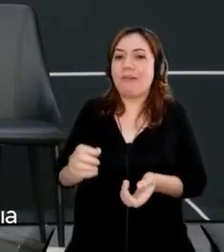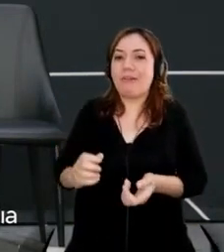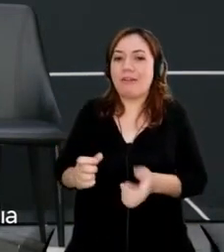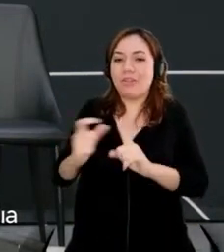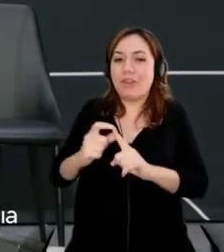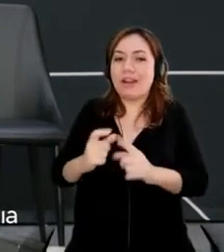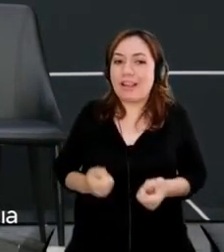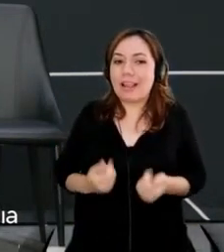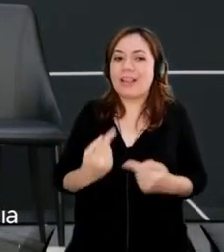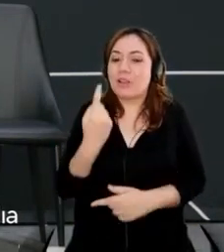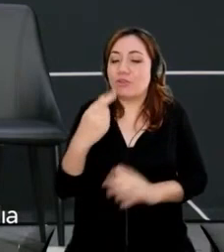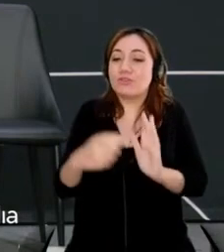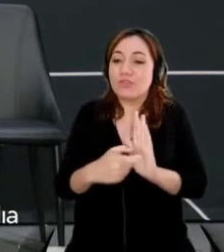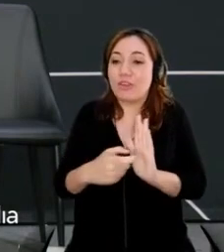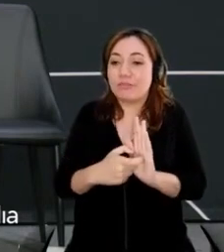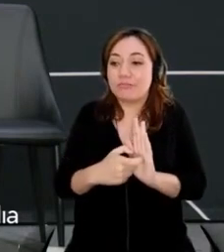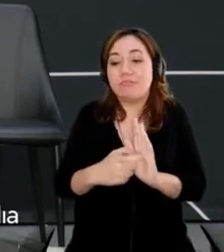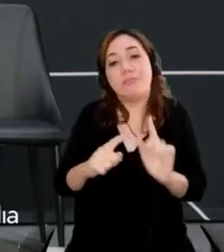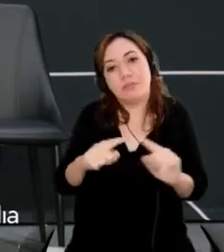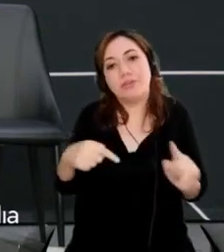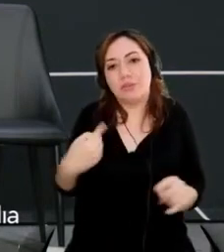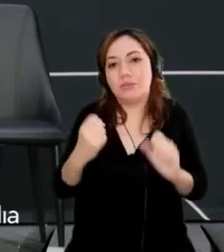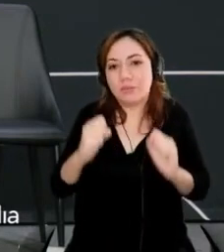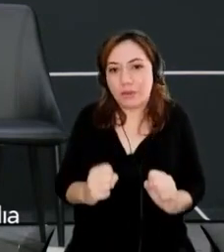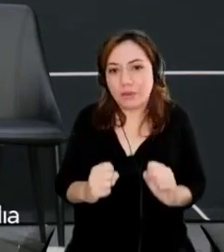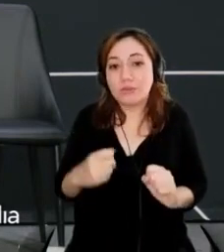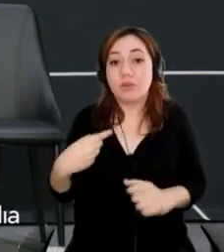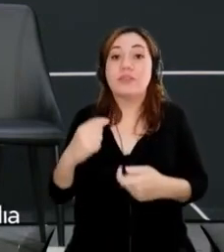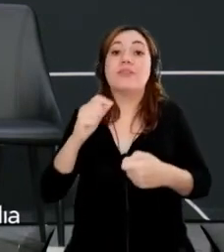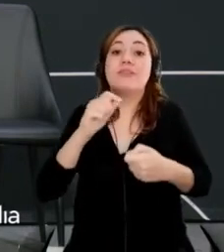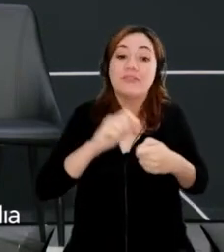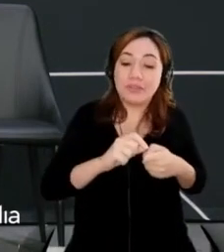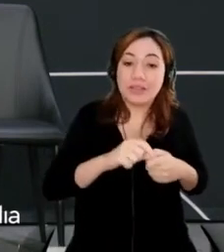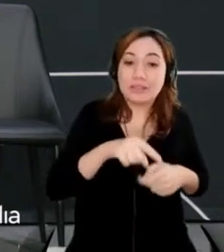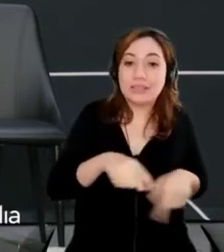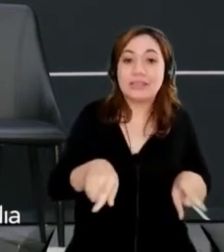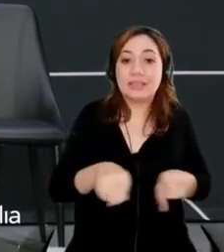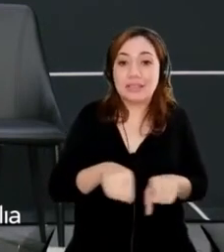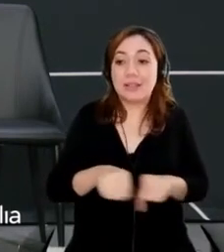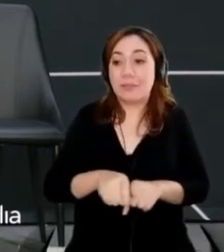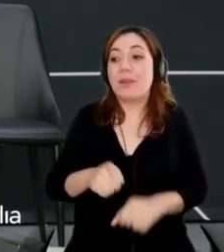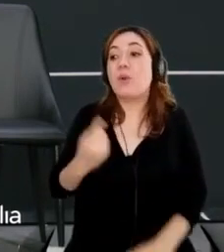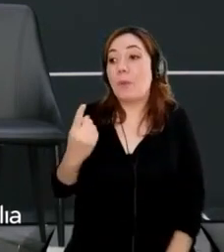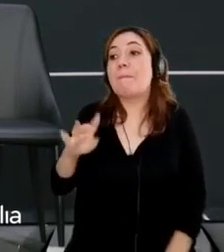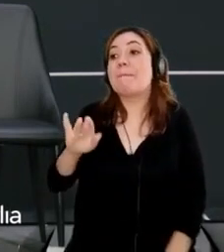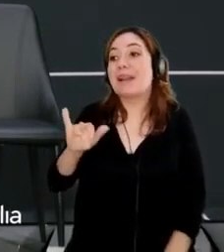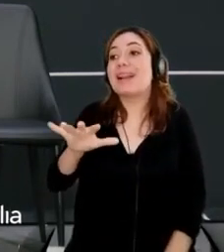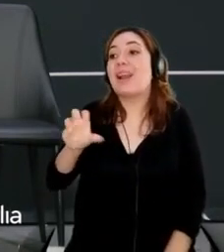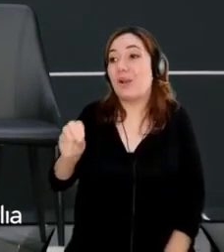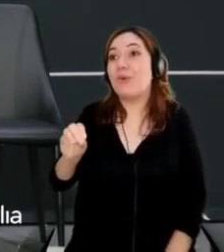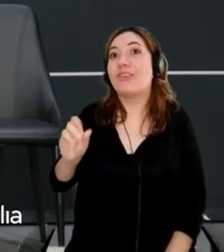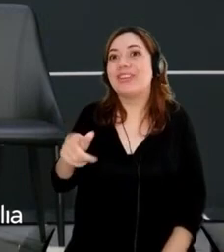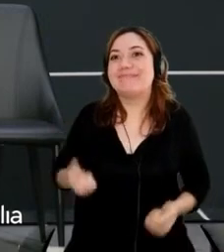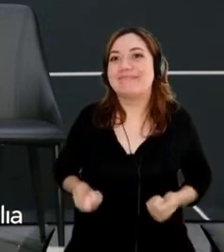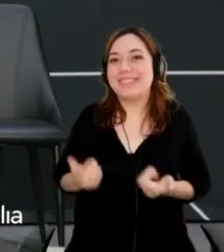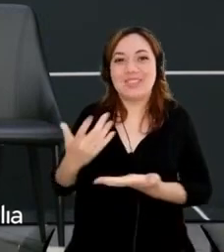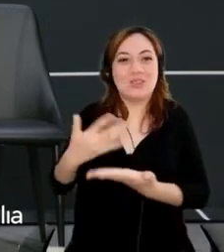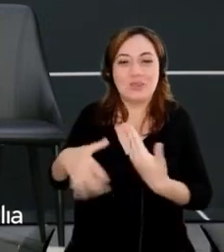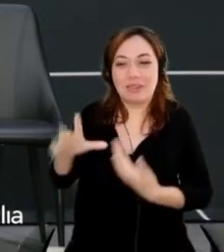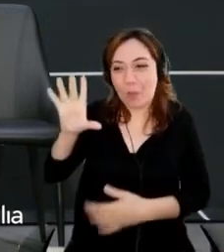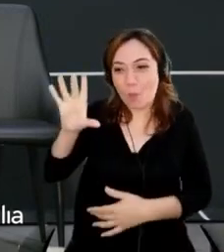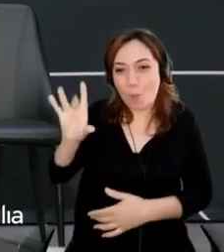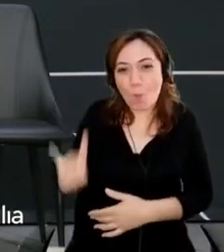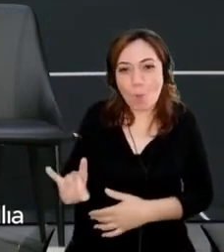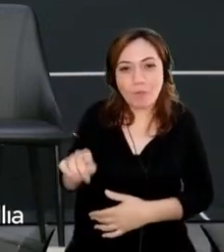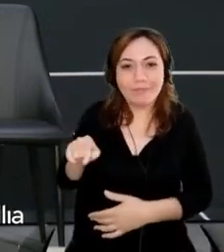it. Not only could we do that, but we could actually waste the $1 billion and not get any result from it. So this was a